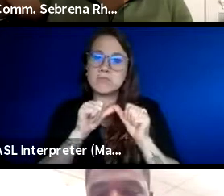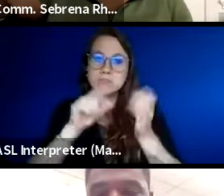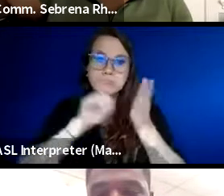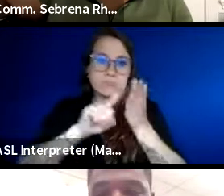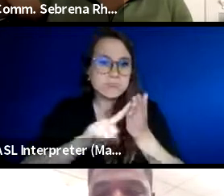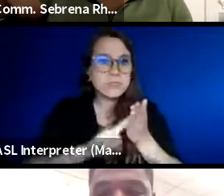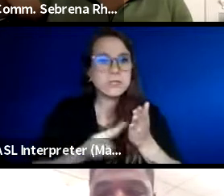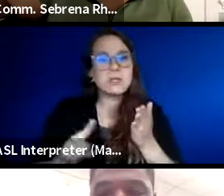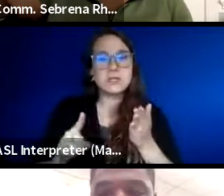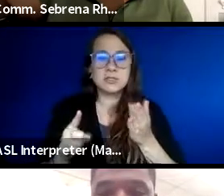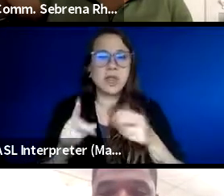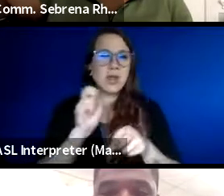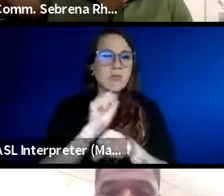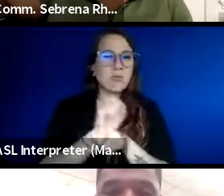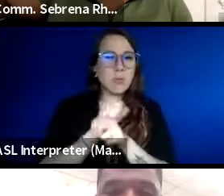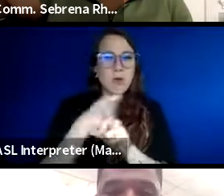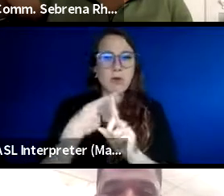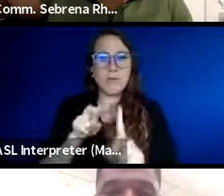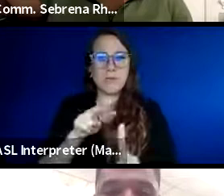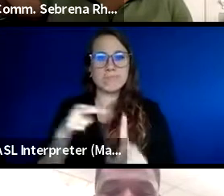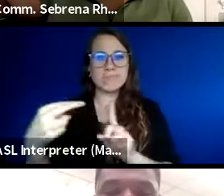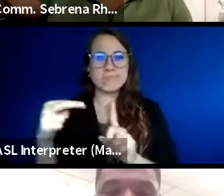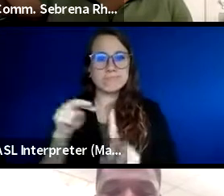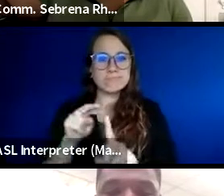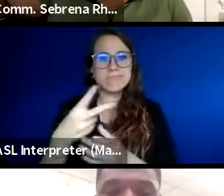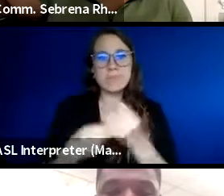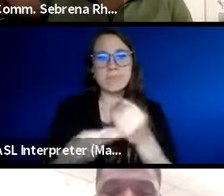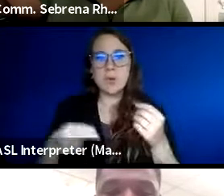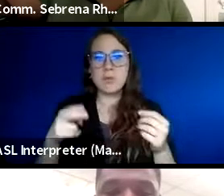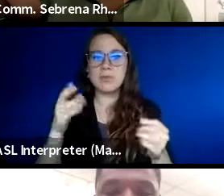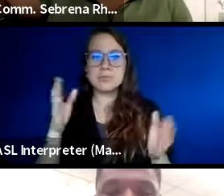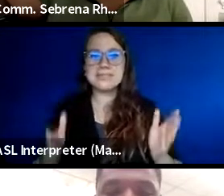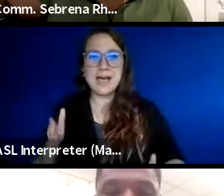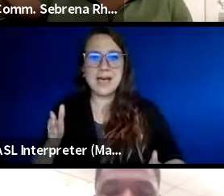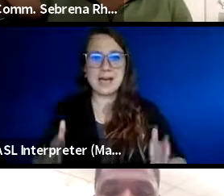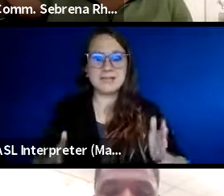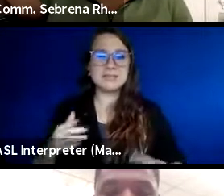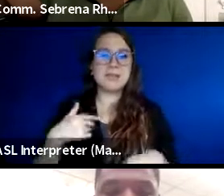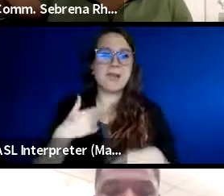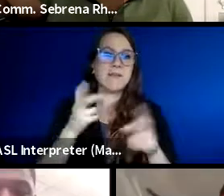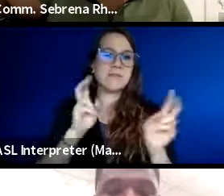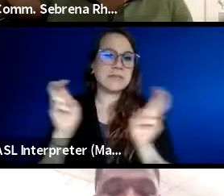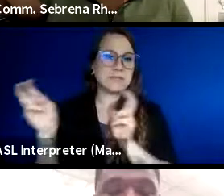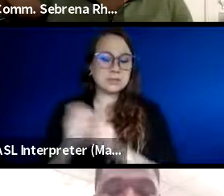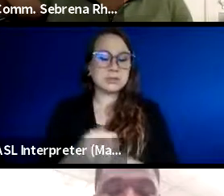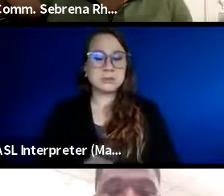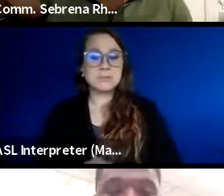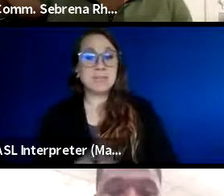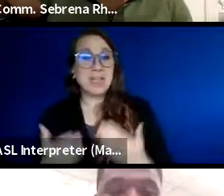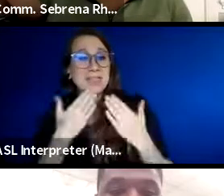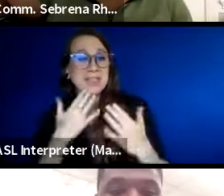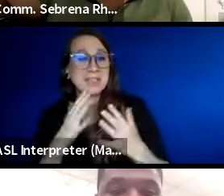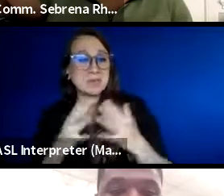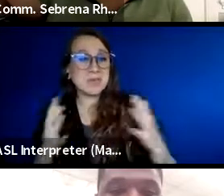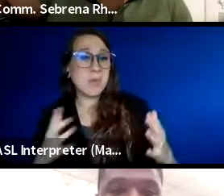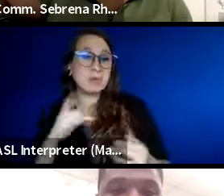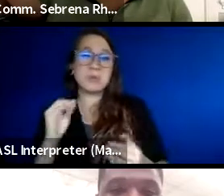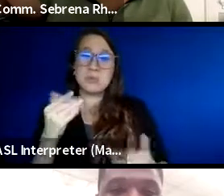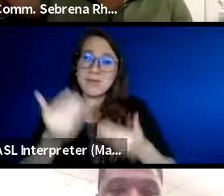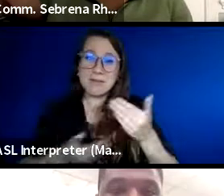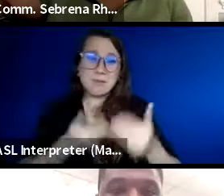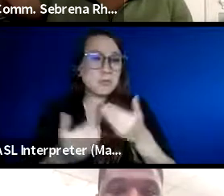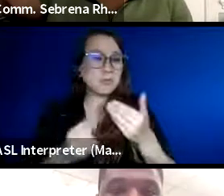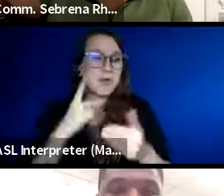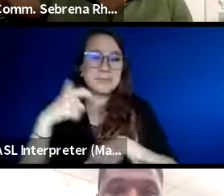and kind of work on both sides of the issue there. Okay, thank you so much for that. And just for the sake of time, we do have to move